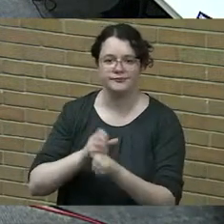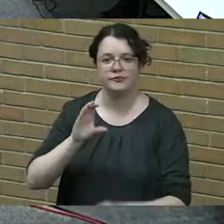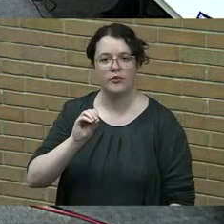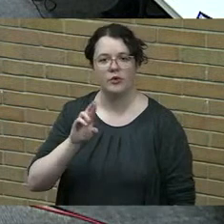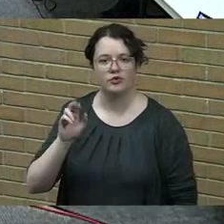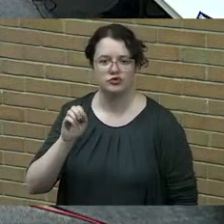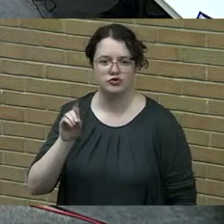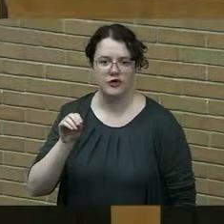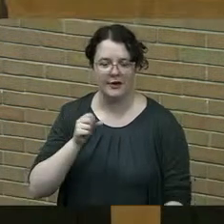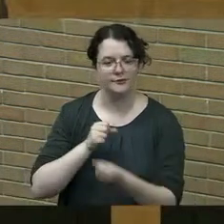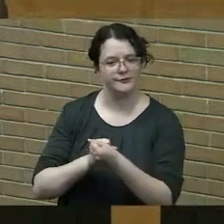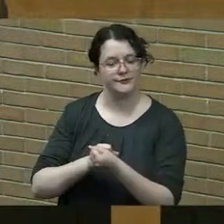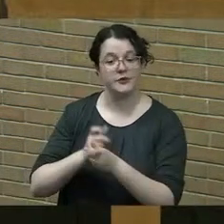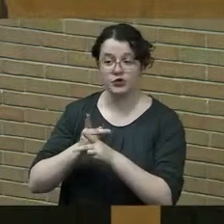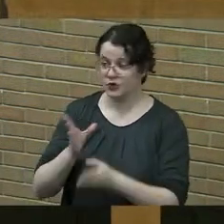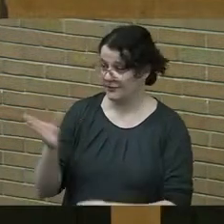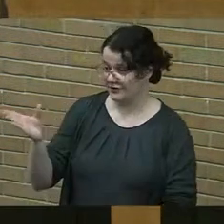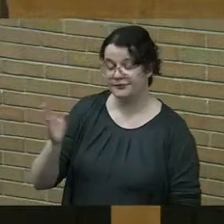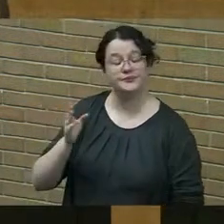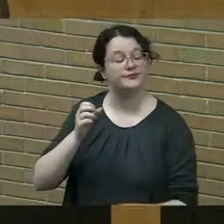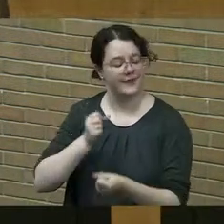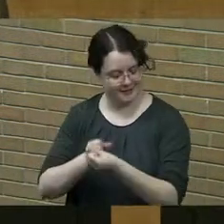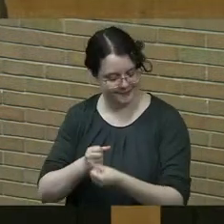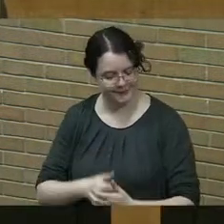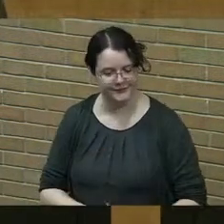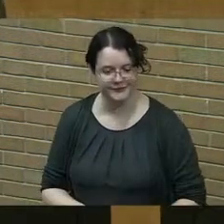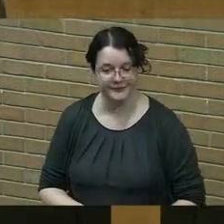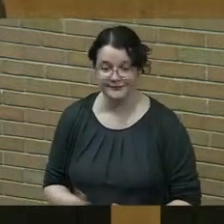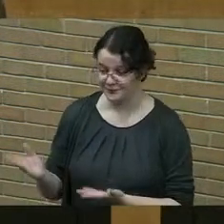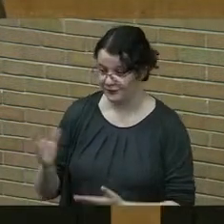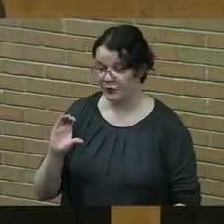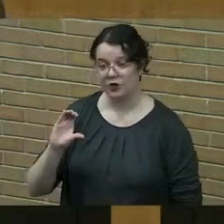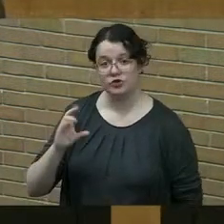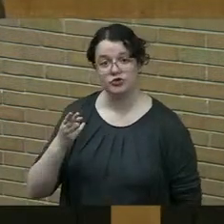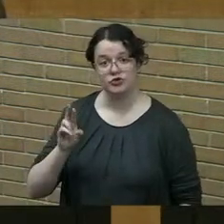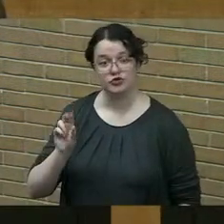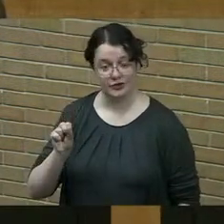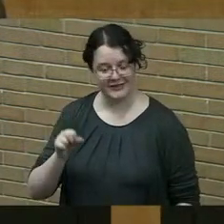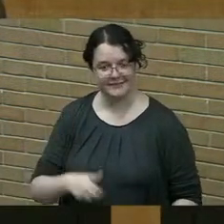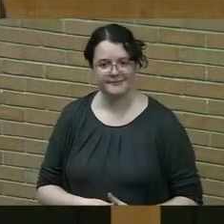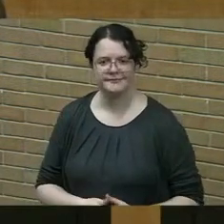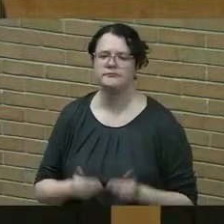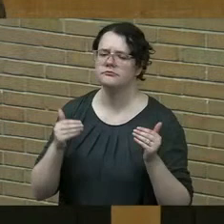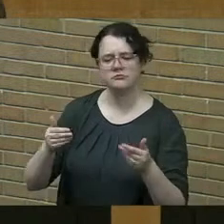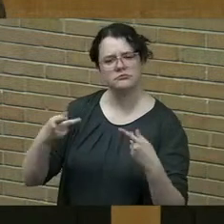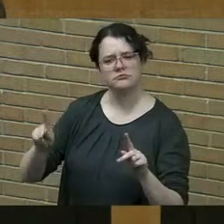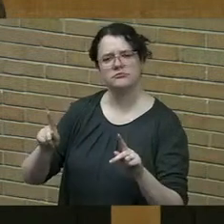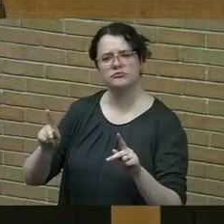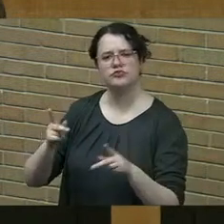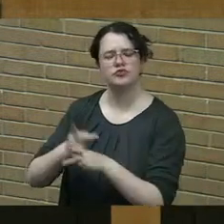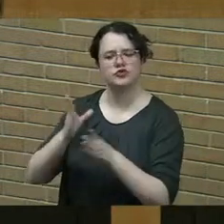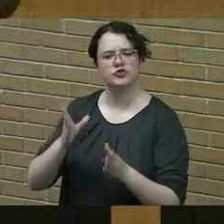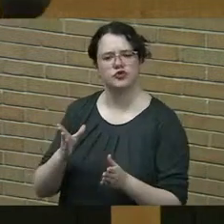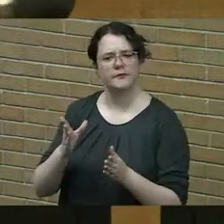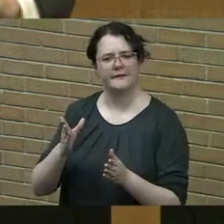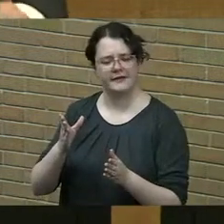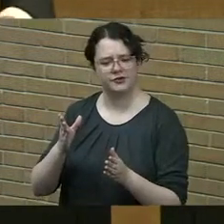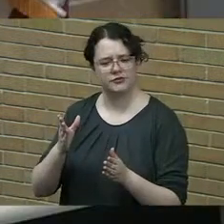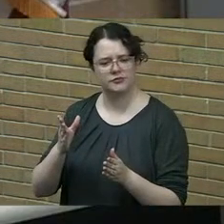Aye. Supervisor Mealy? Aye. Chris? Next item is to authorize the supervisor to enter into